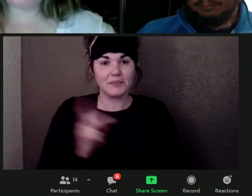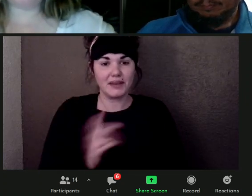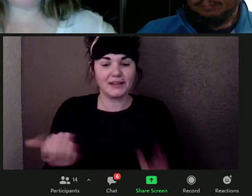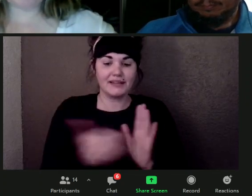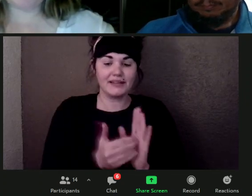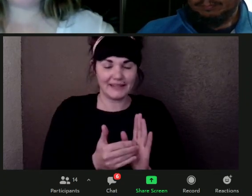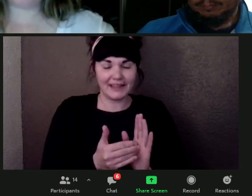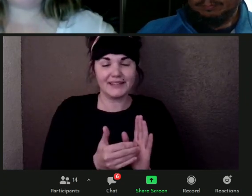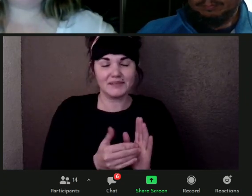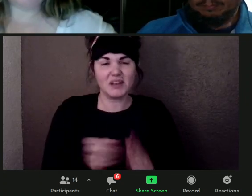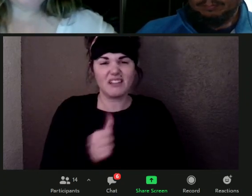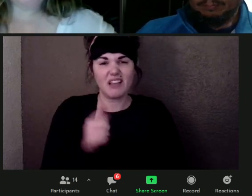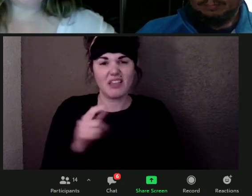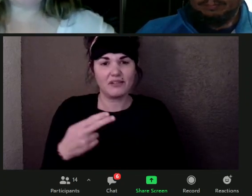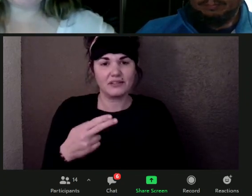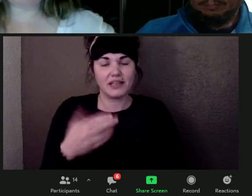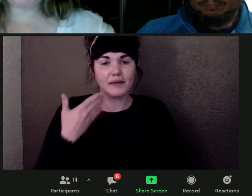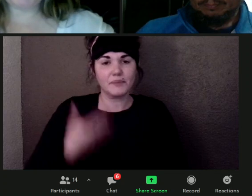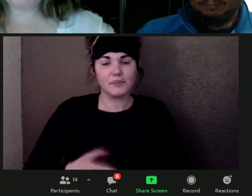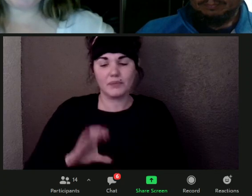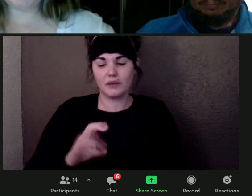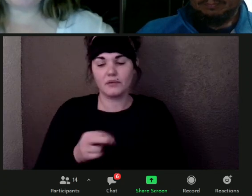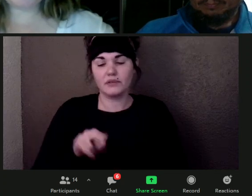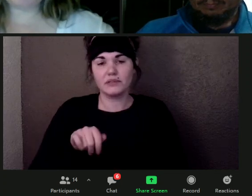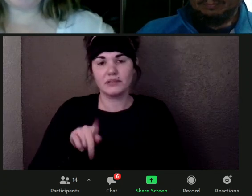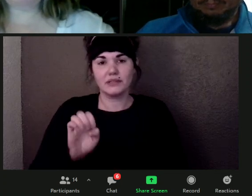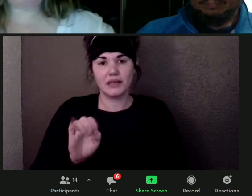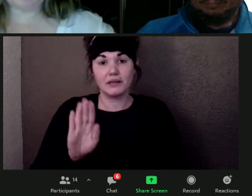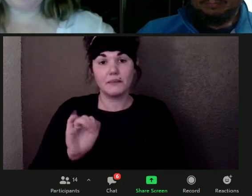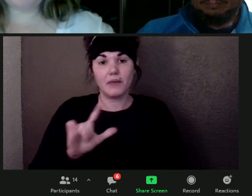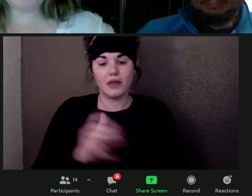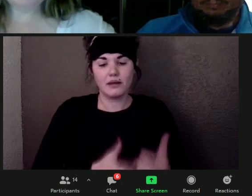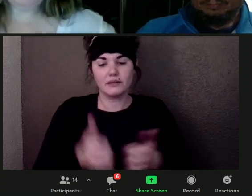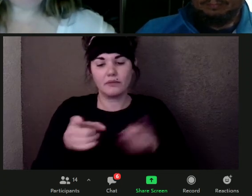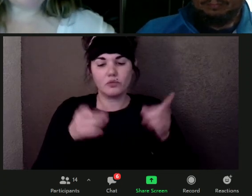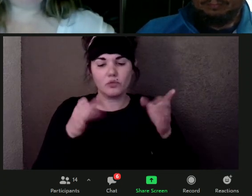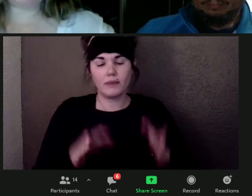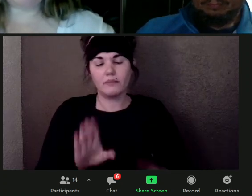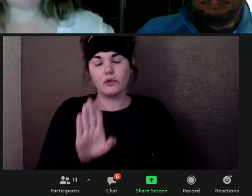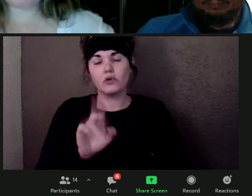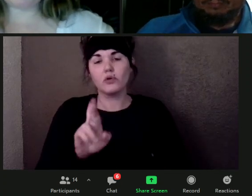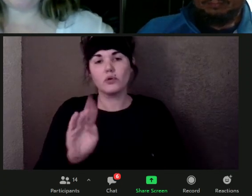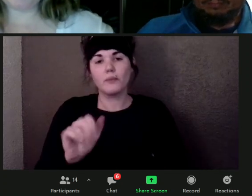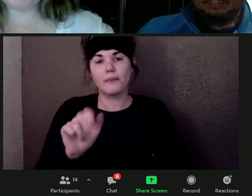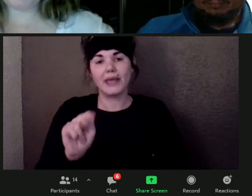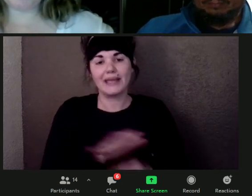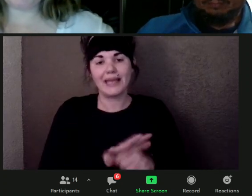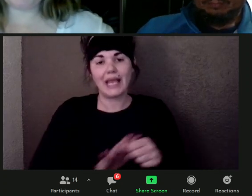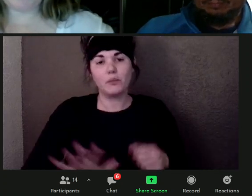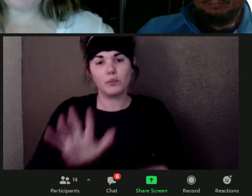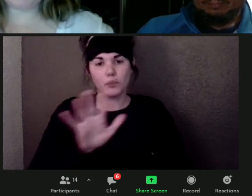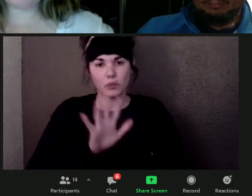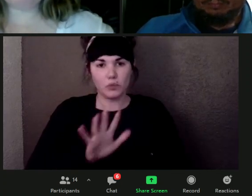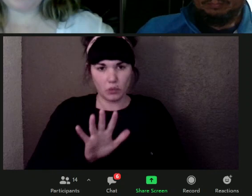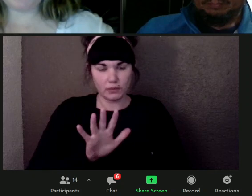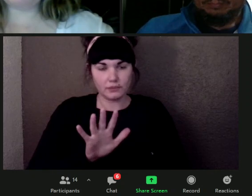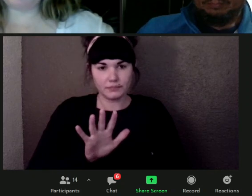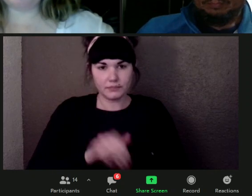Bell. I'm the Executive Director of Urban Neighborhood Initiatives, a really proud member of this coalition,